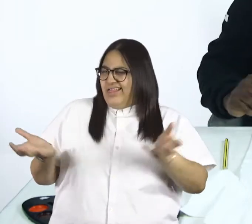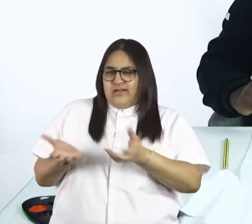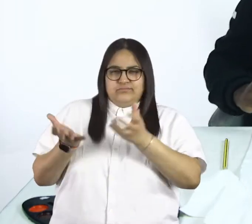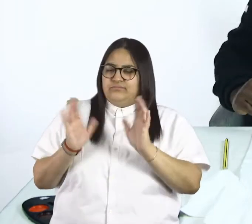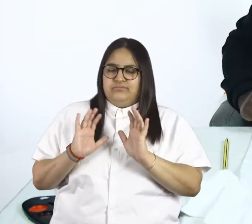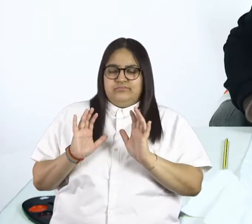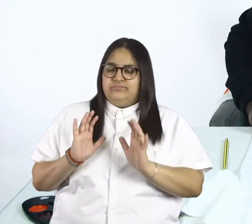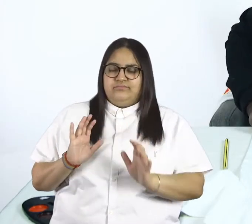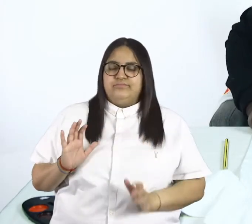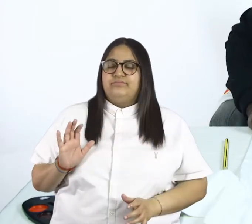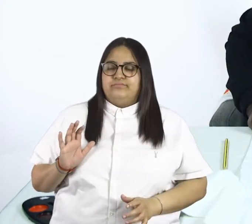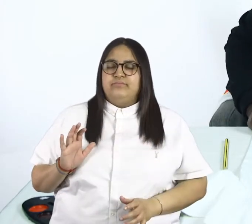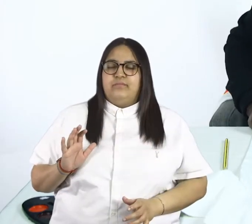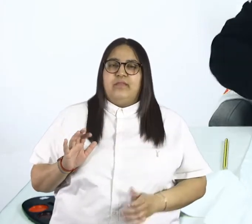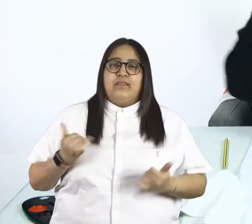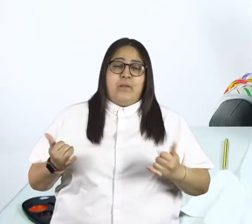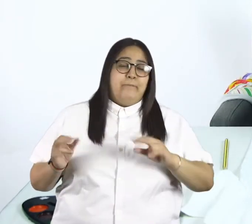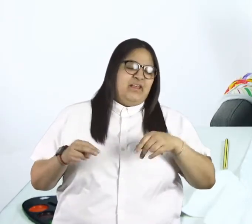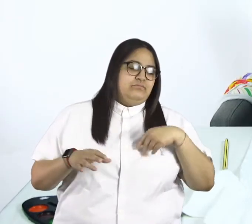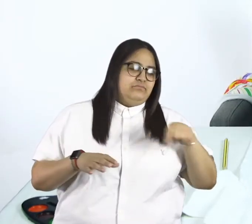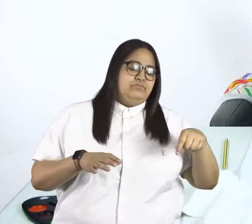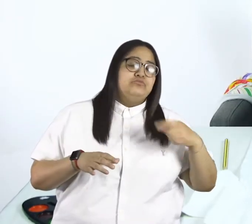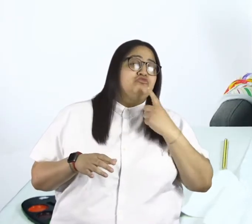And then I'm going to go back to my red